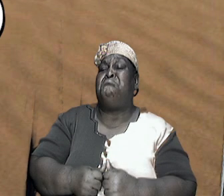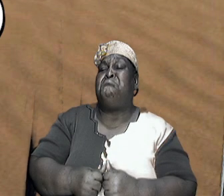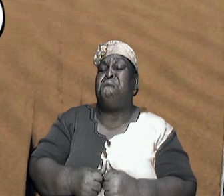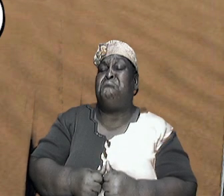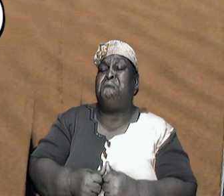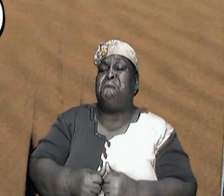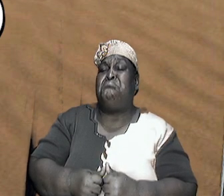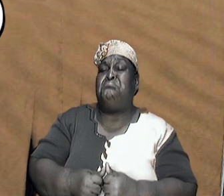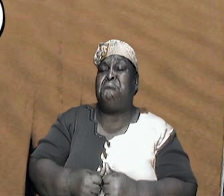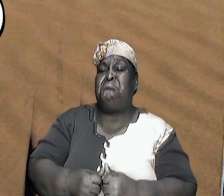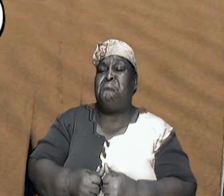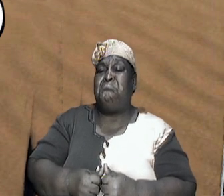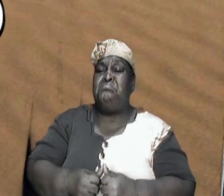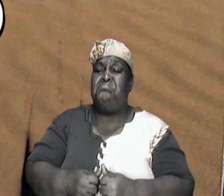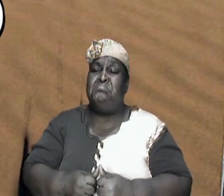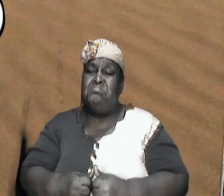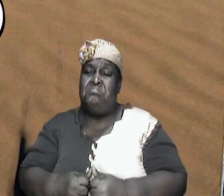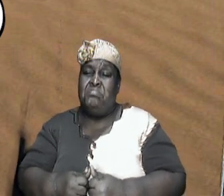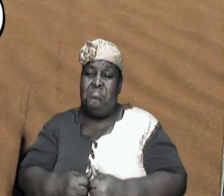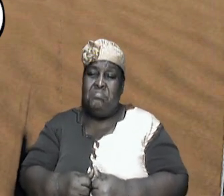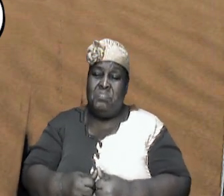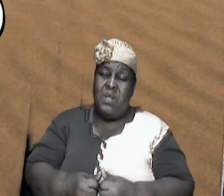Now, if you can remember,